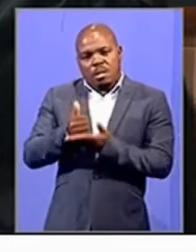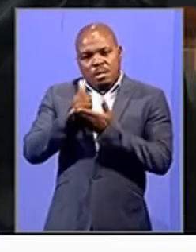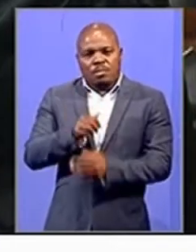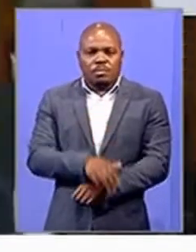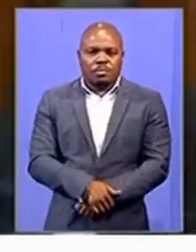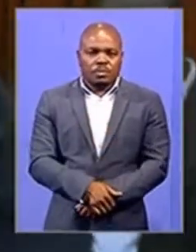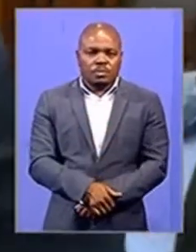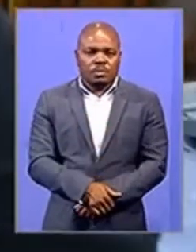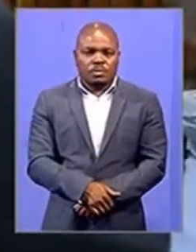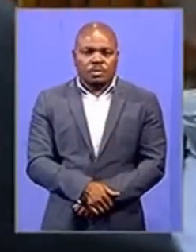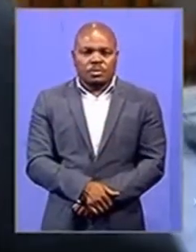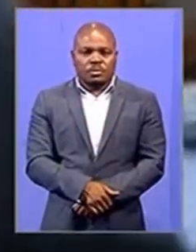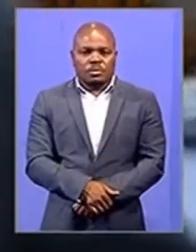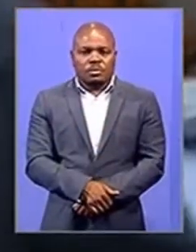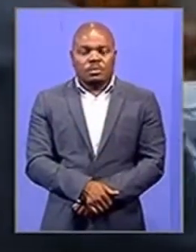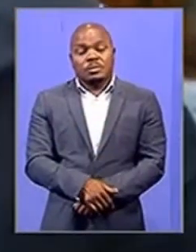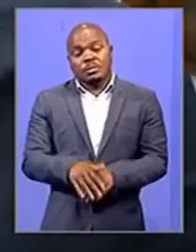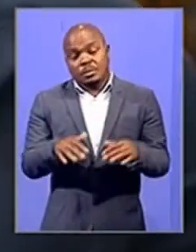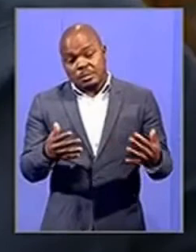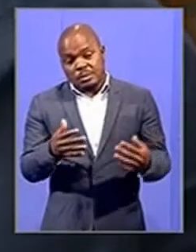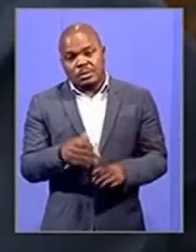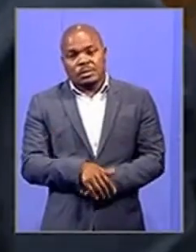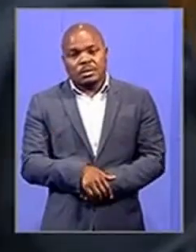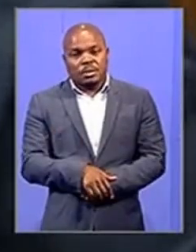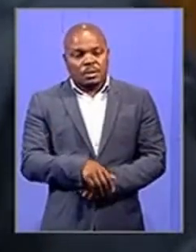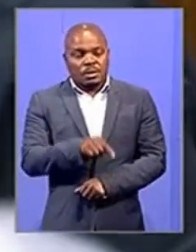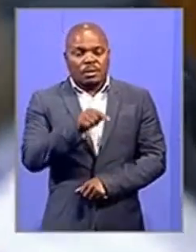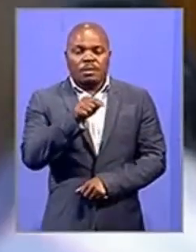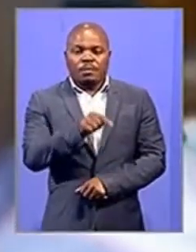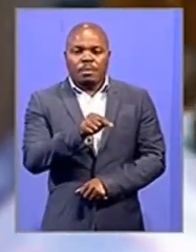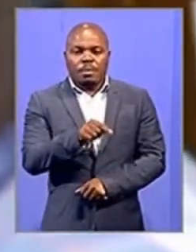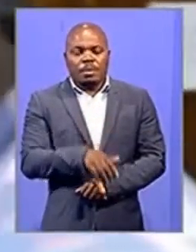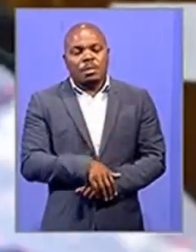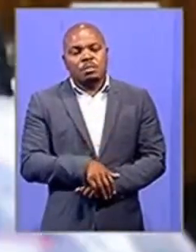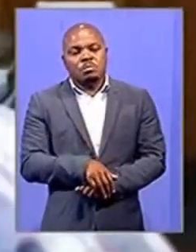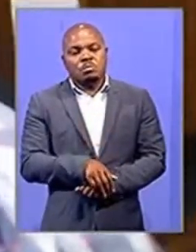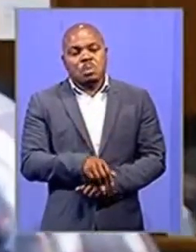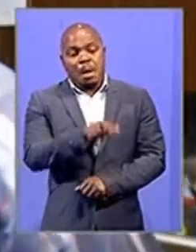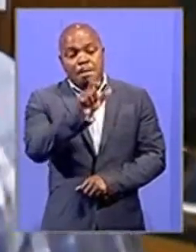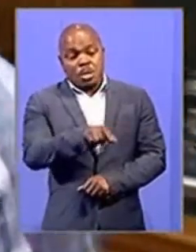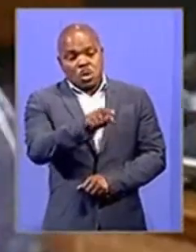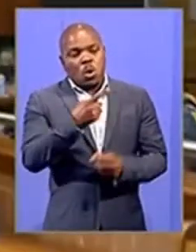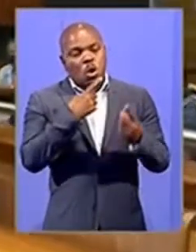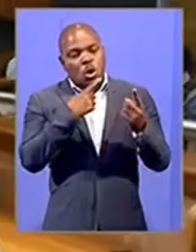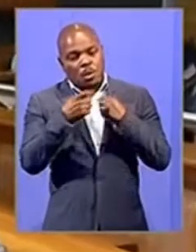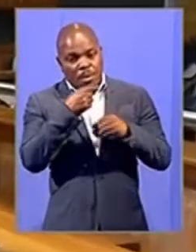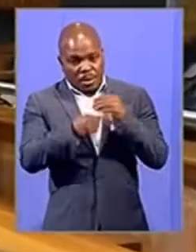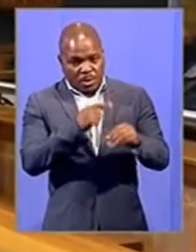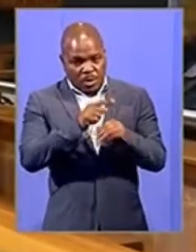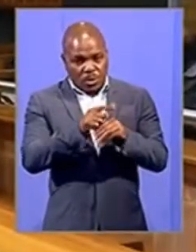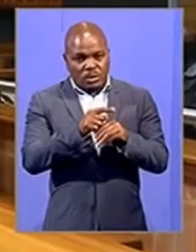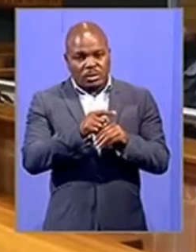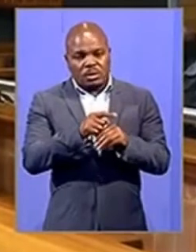The matter, due to the fact that the accused complains about the